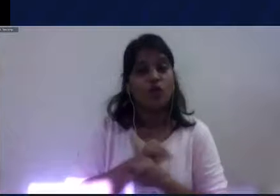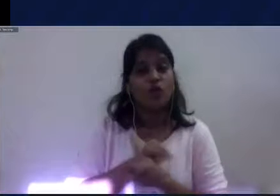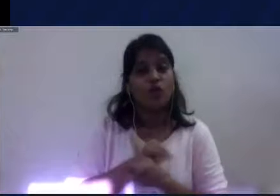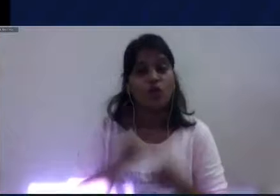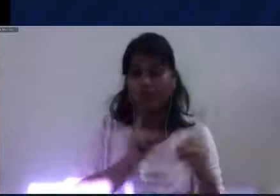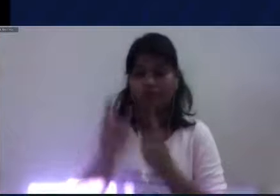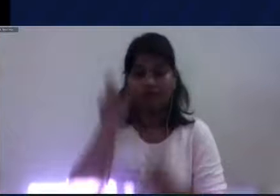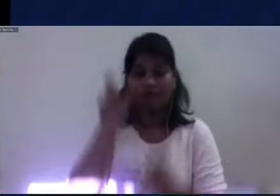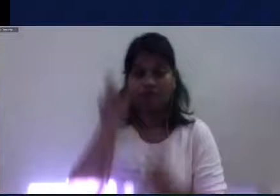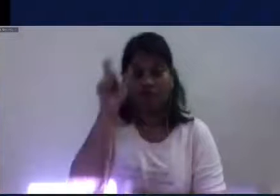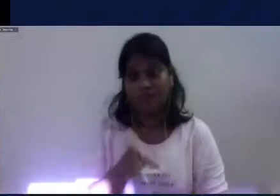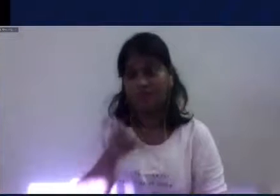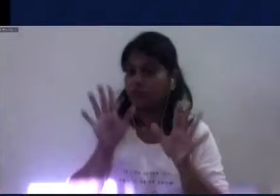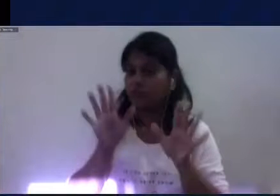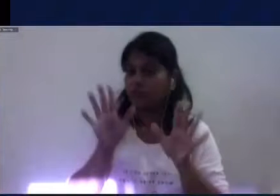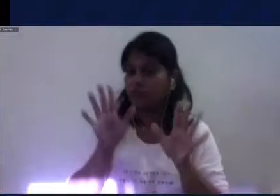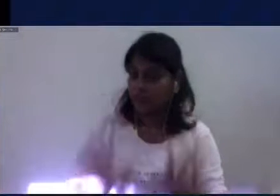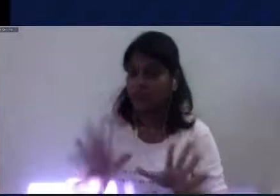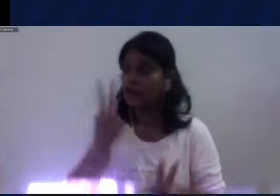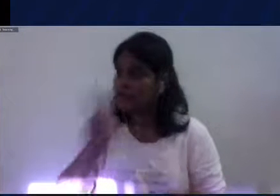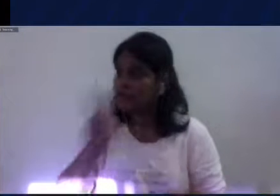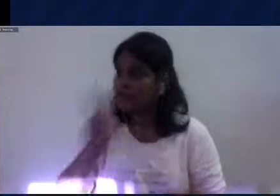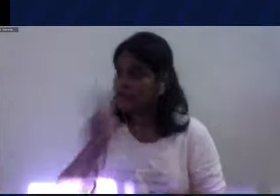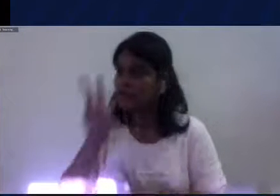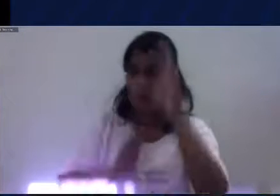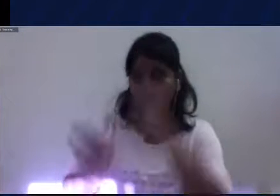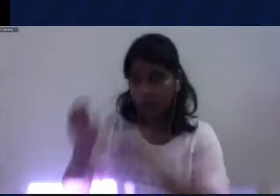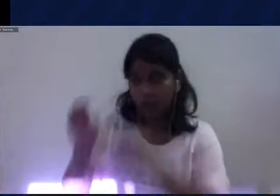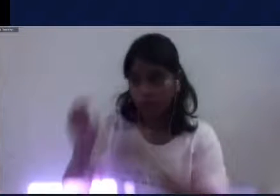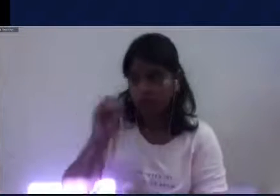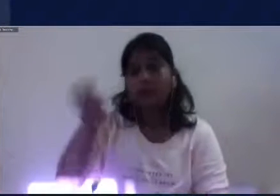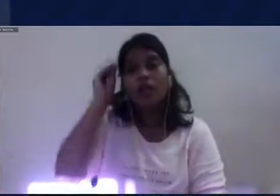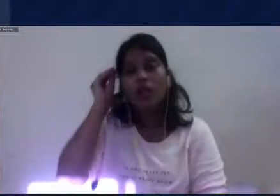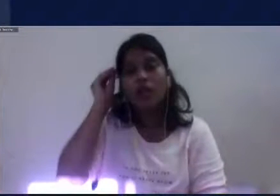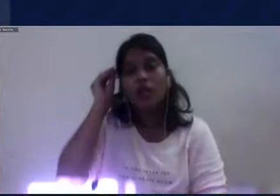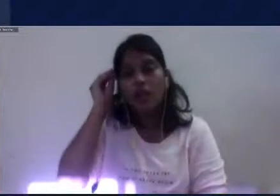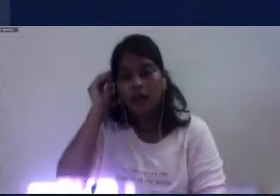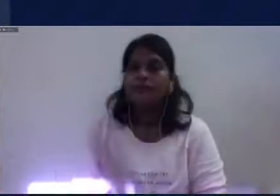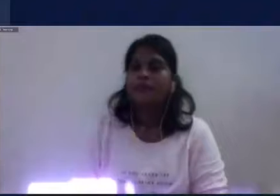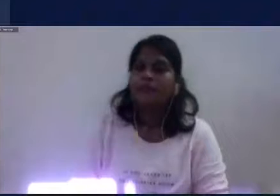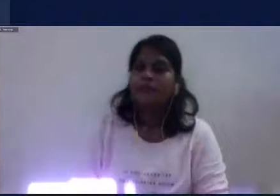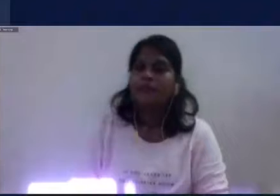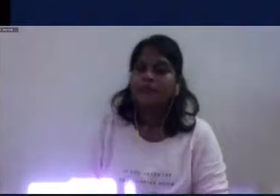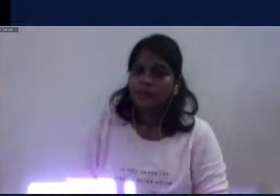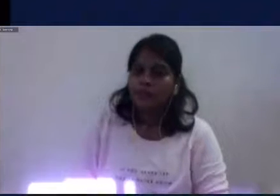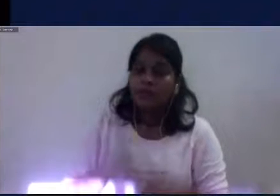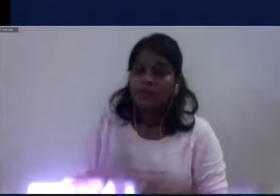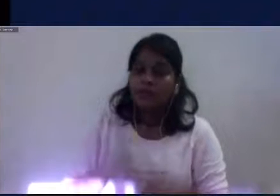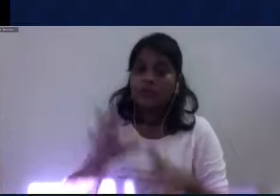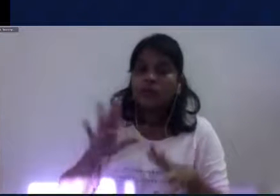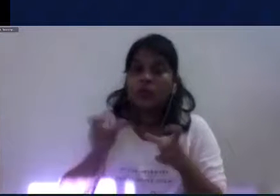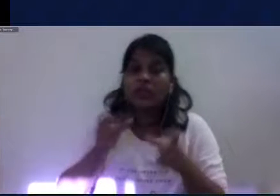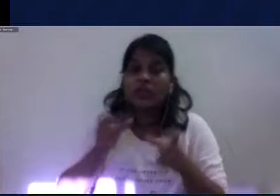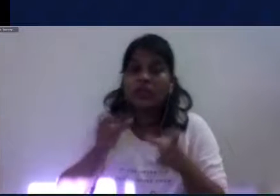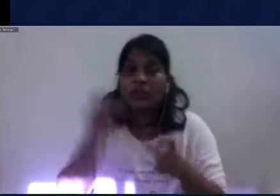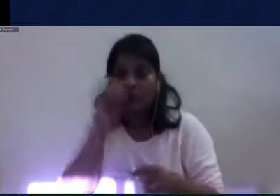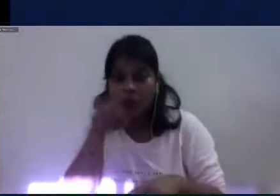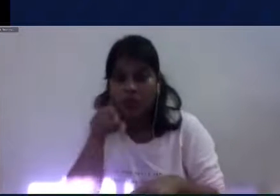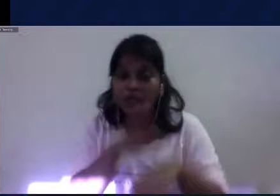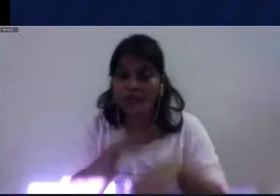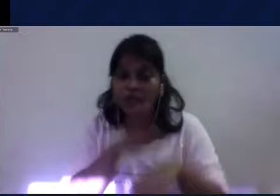to customers. Be there in the location, at the site, in their setting. Factor in the extremes